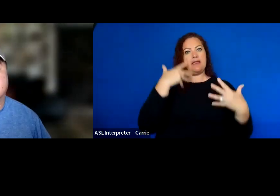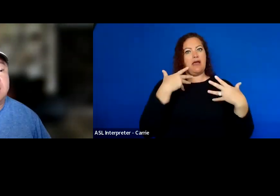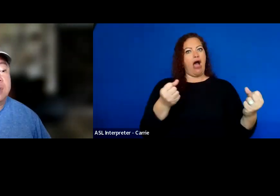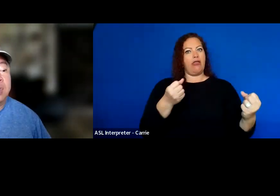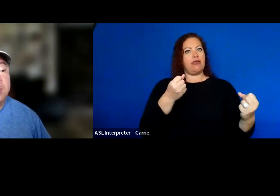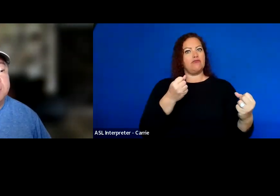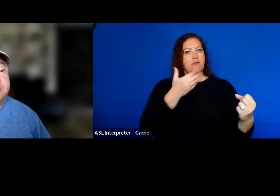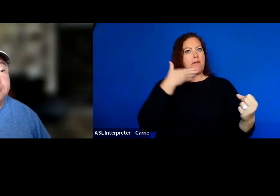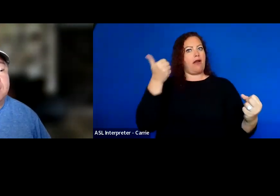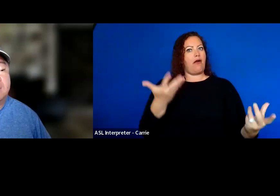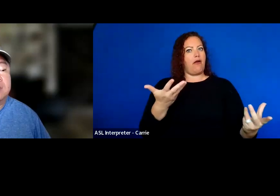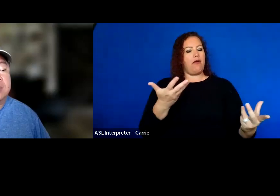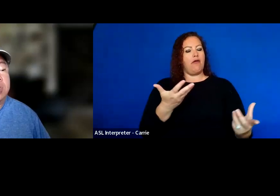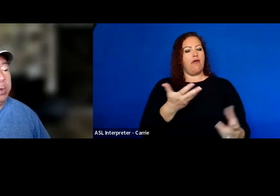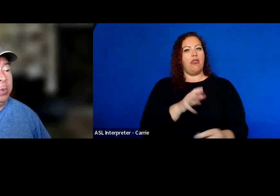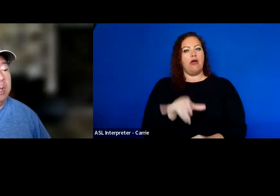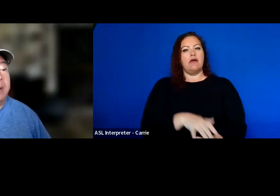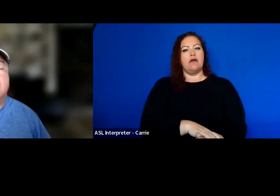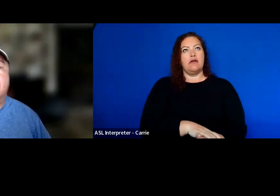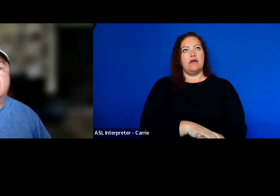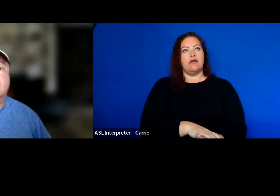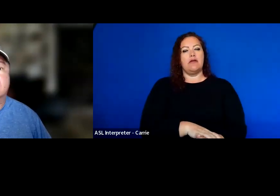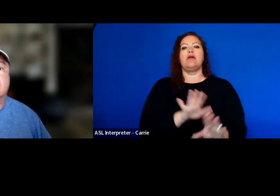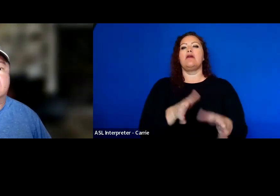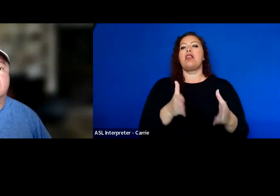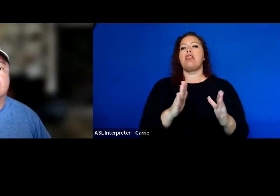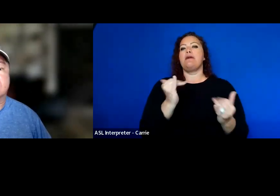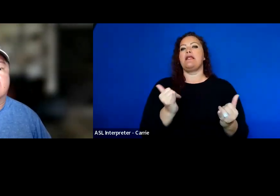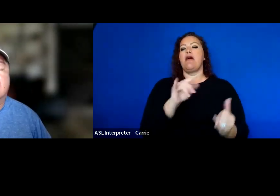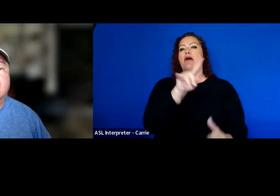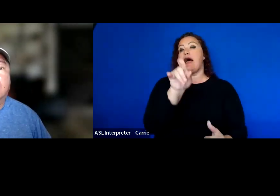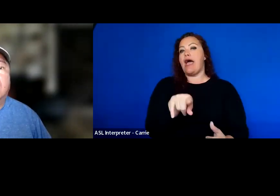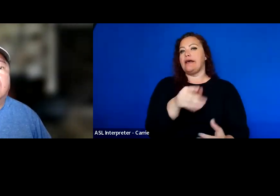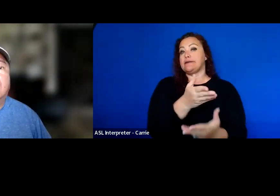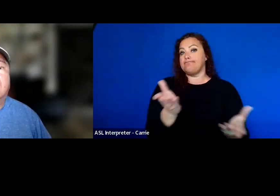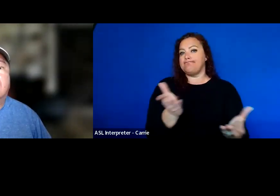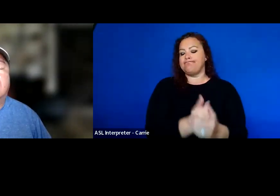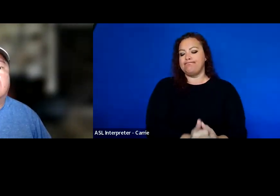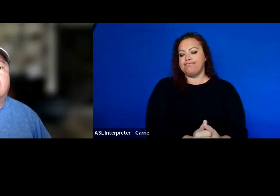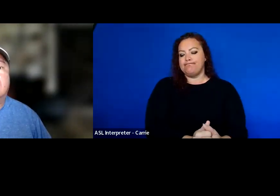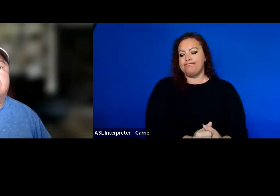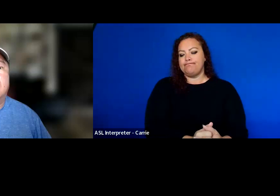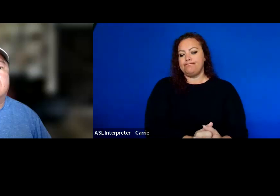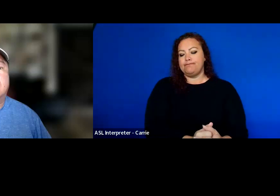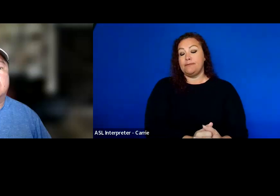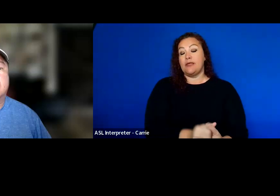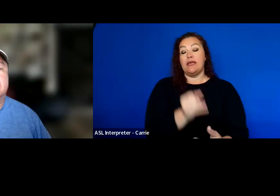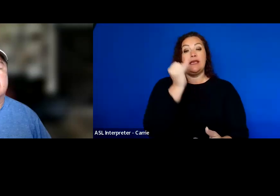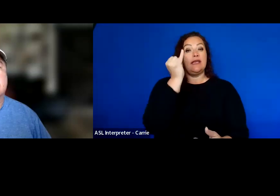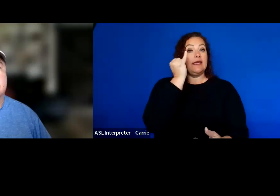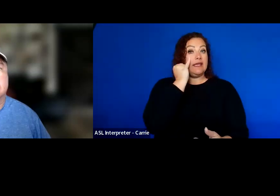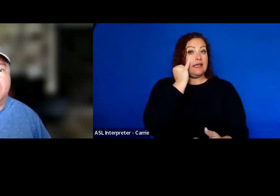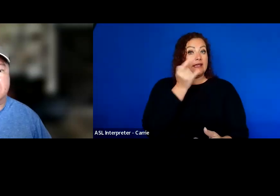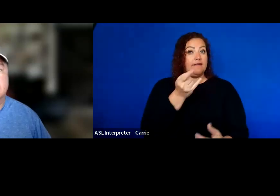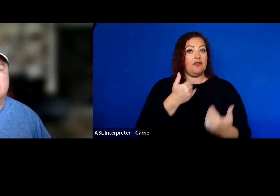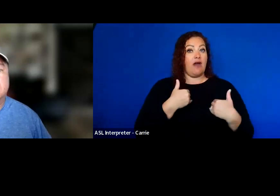Okay, so let me ask the listeners, if you have low